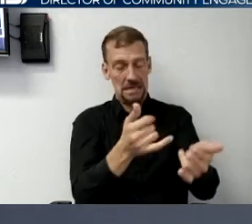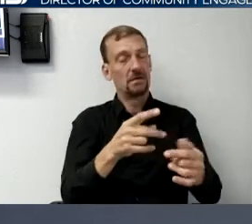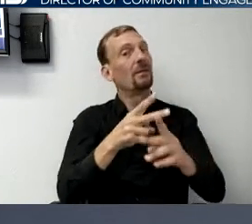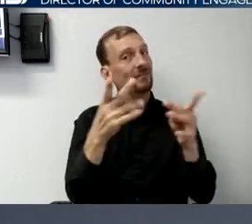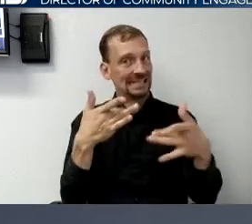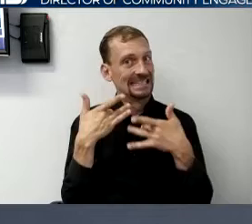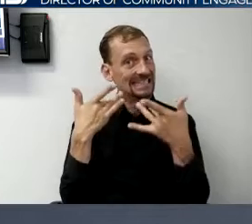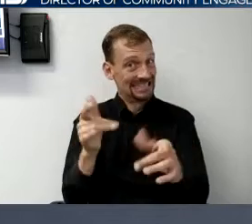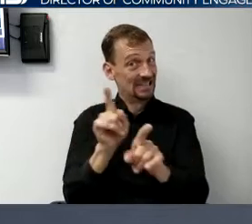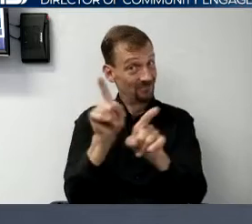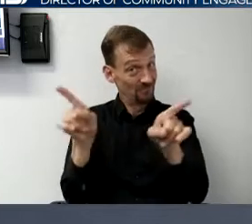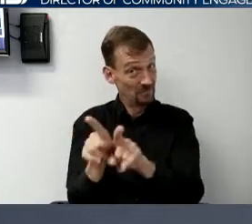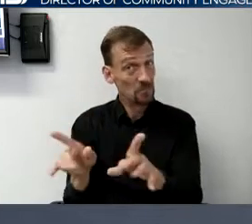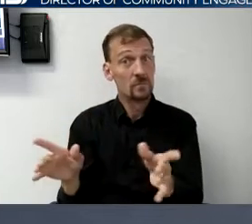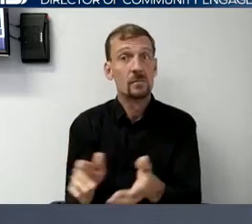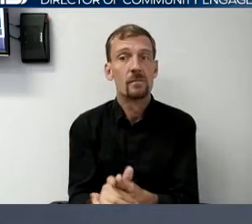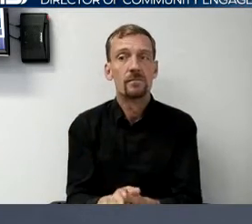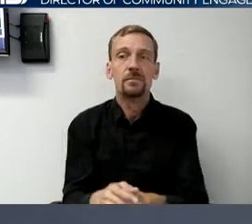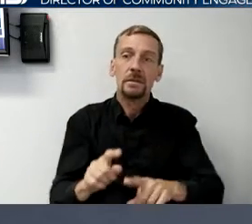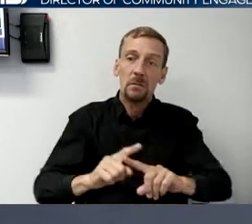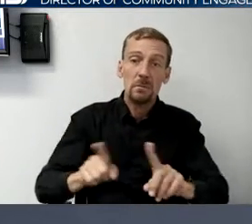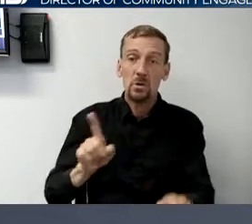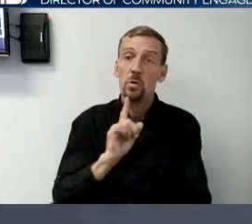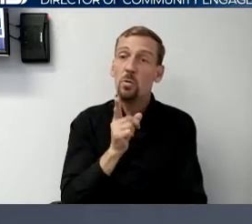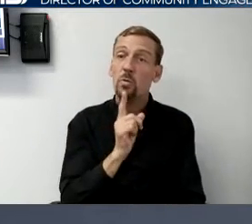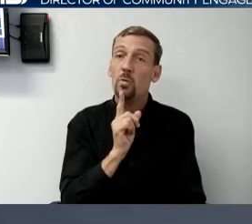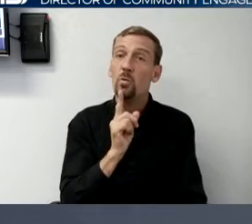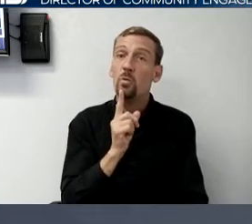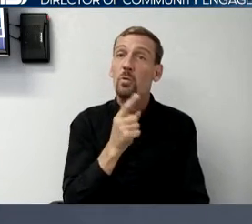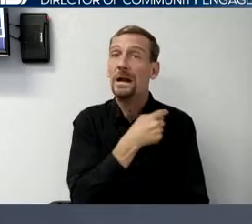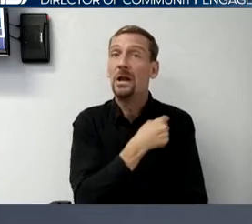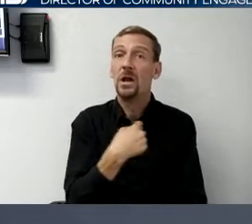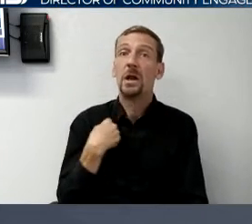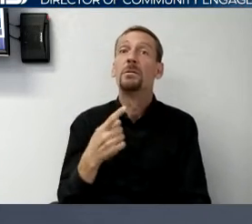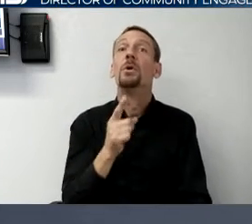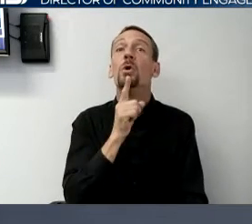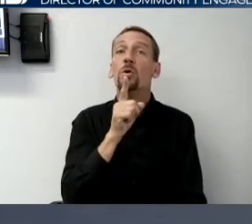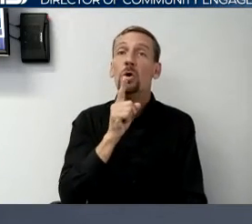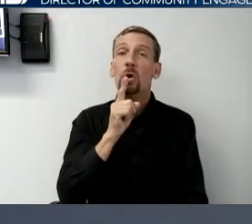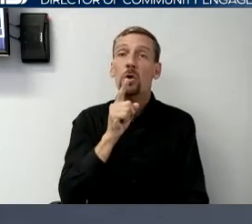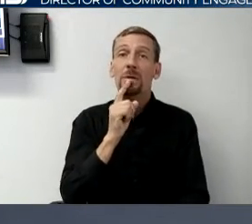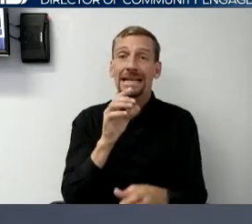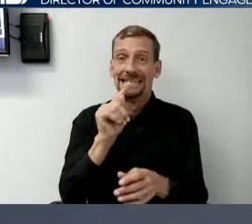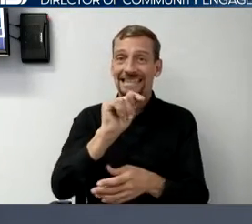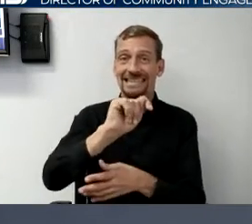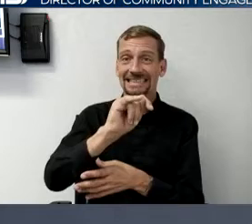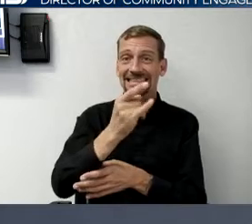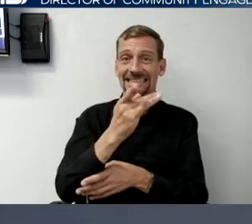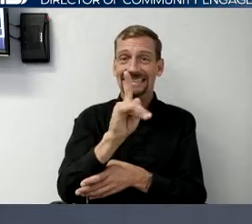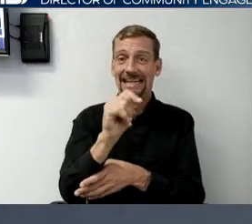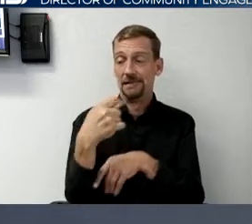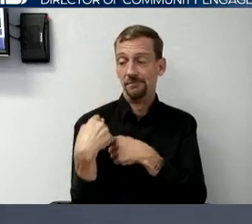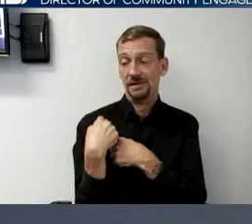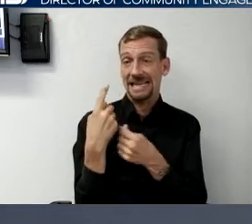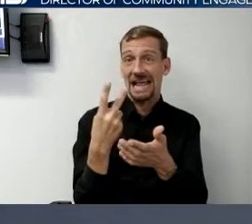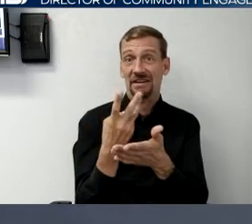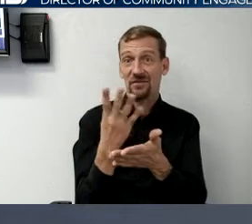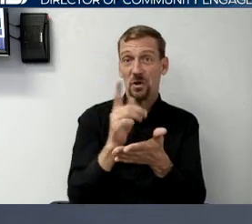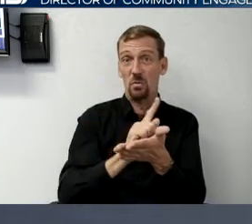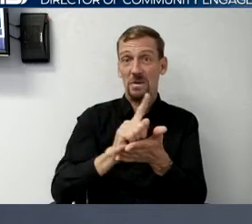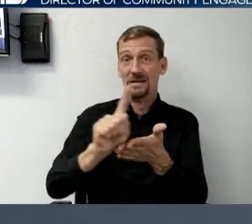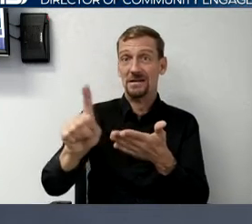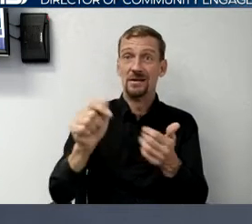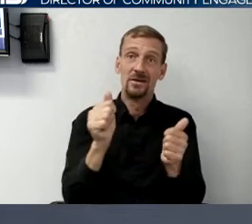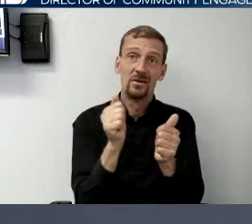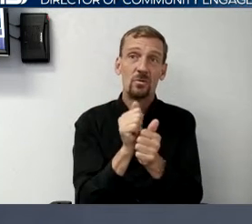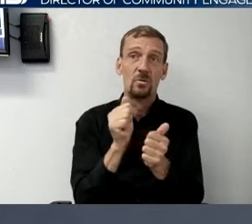sensitive. There's no doubt about it that we've been really squeezed over these last few weeks with the